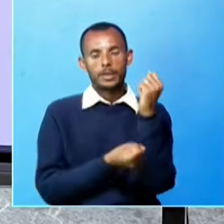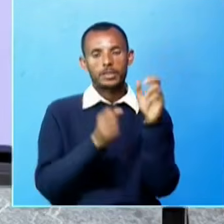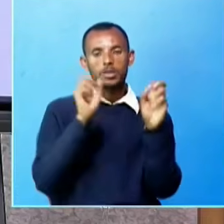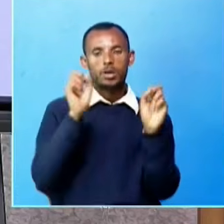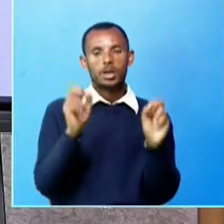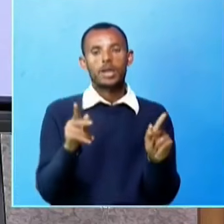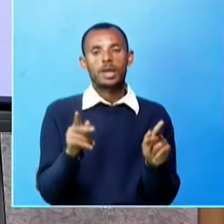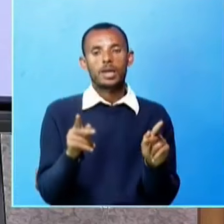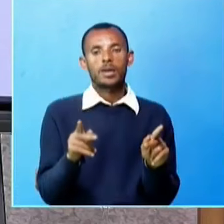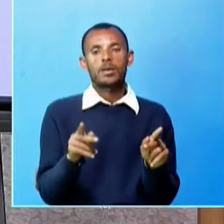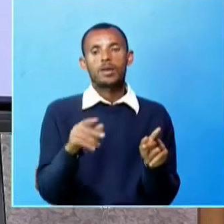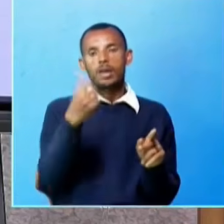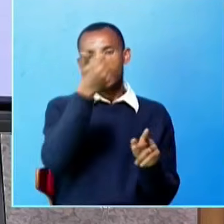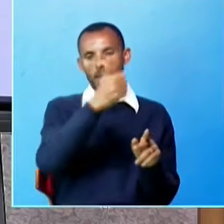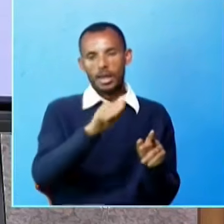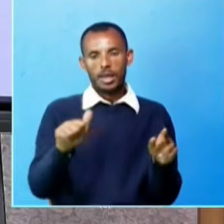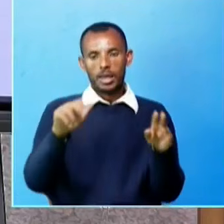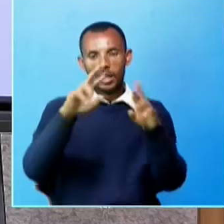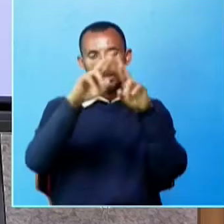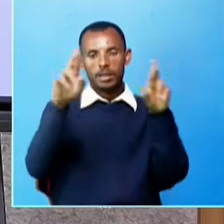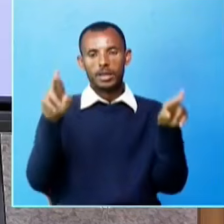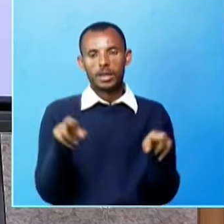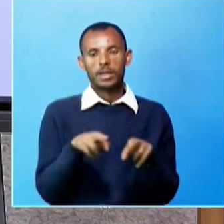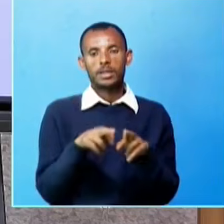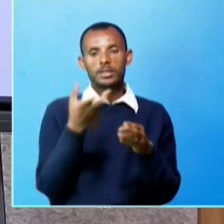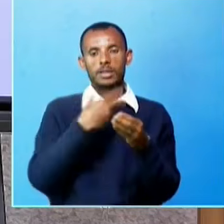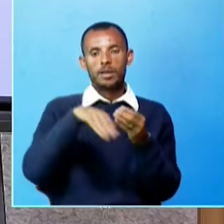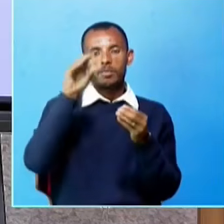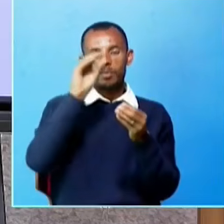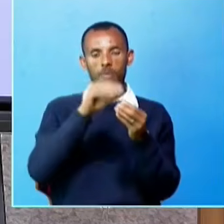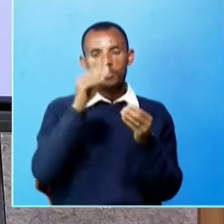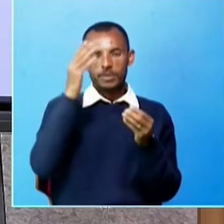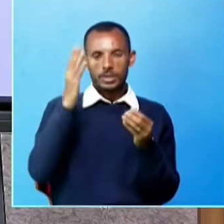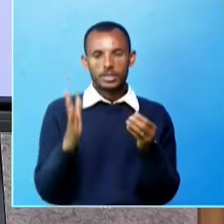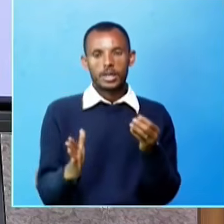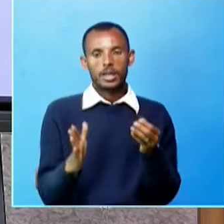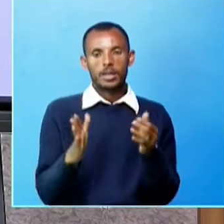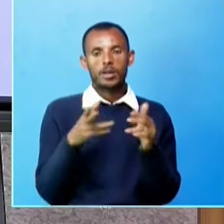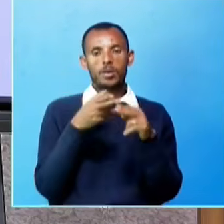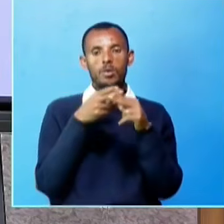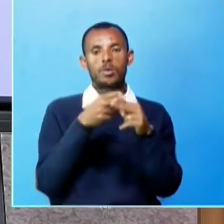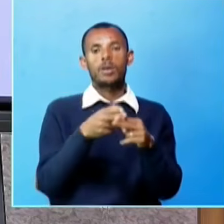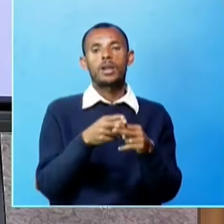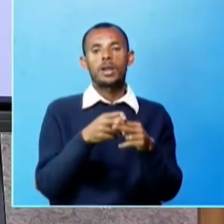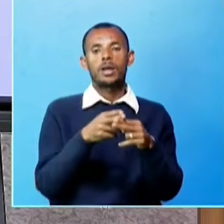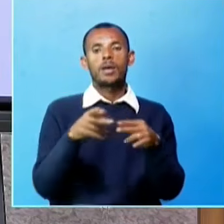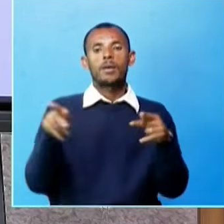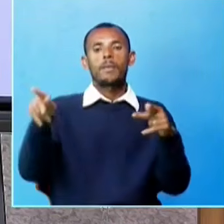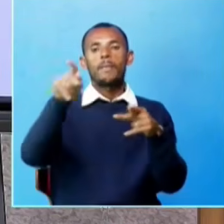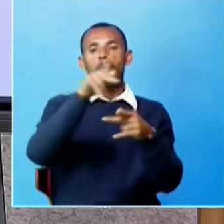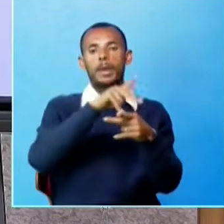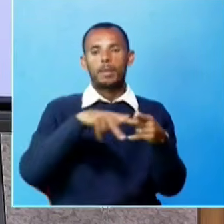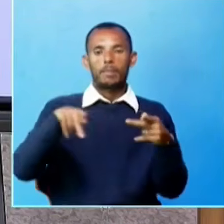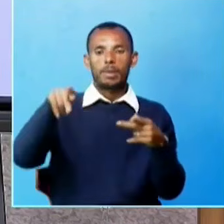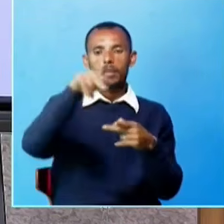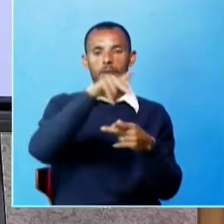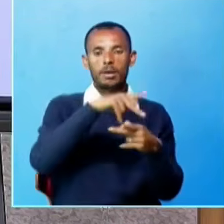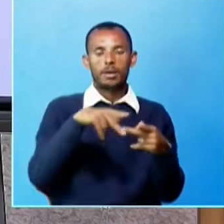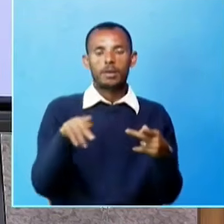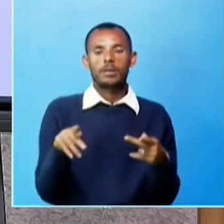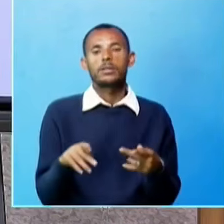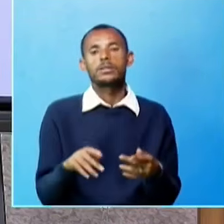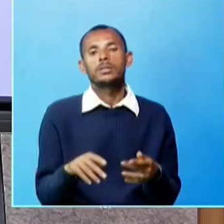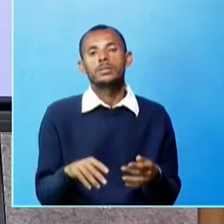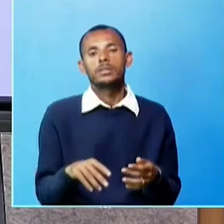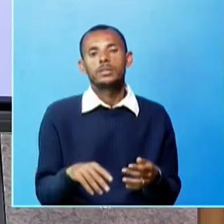Okay, for any rectangle, the sum of the sides is called perimeter. Okay, so in